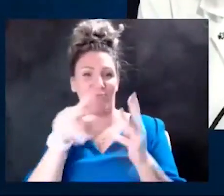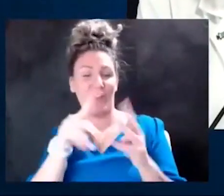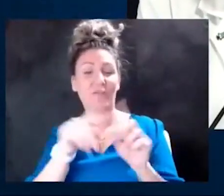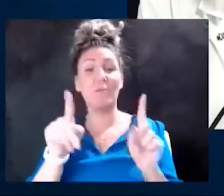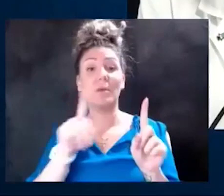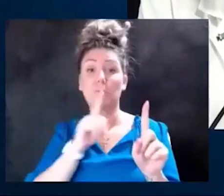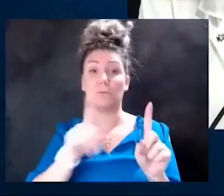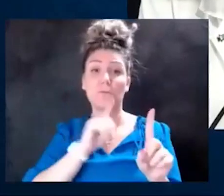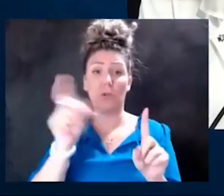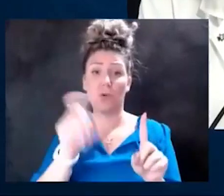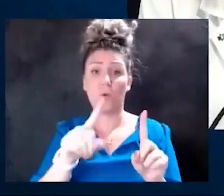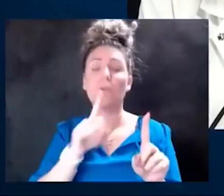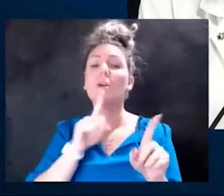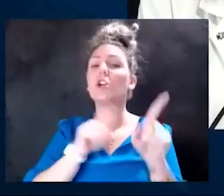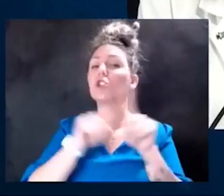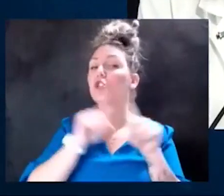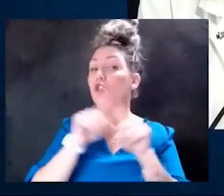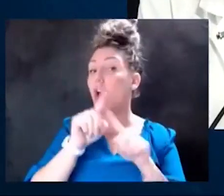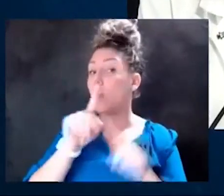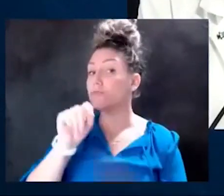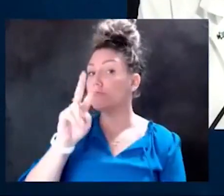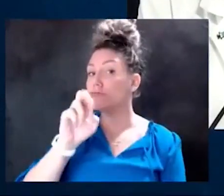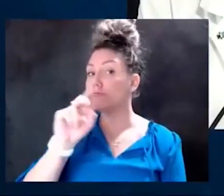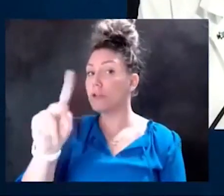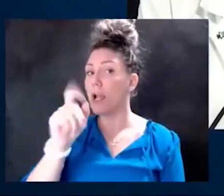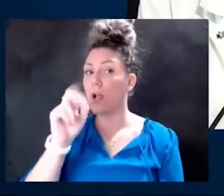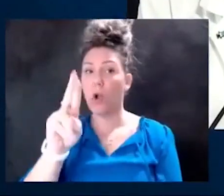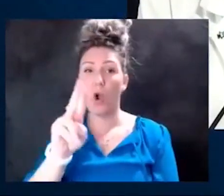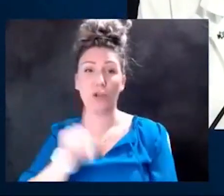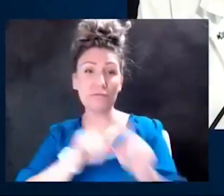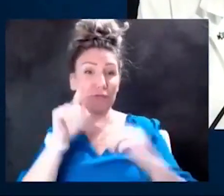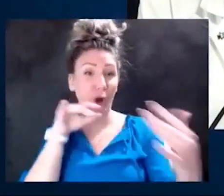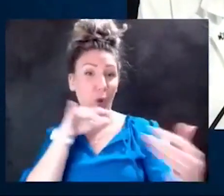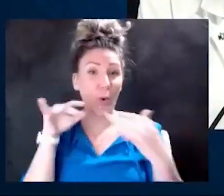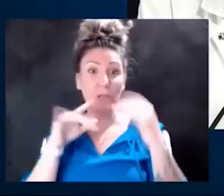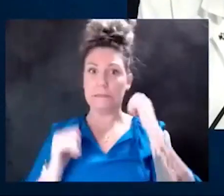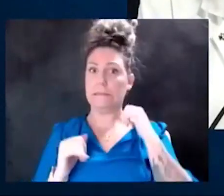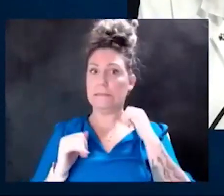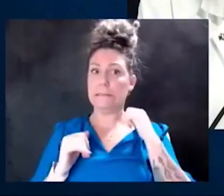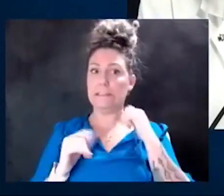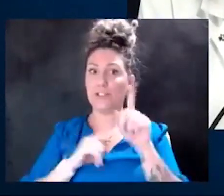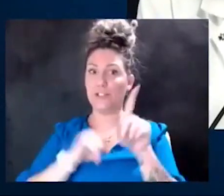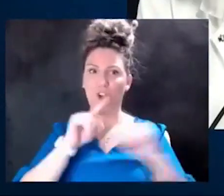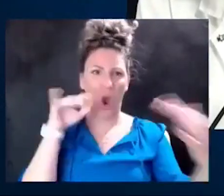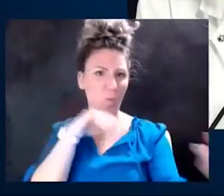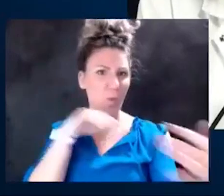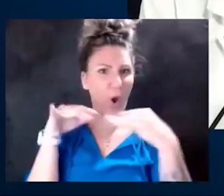Trek or Star Wars? Oh, Star Wars. Sorry, fully. No.